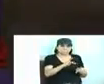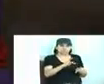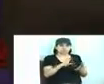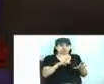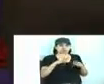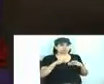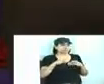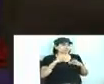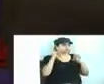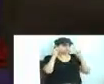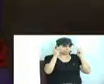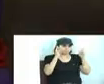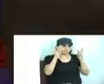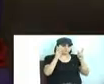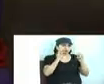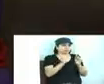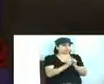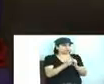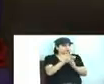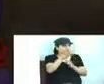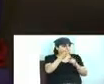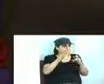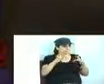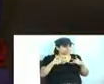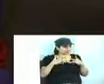it with joy.